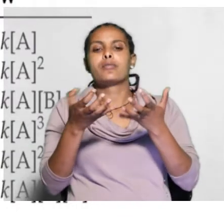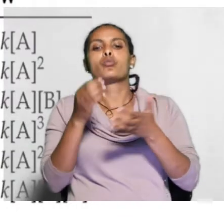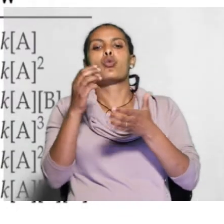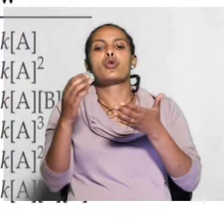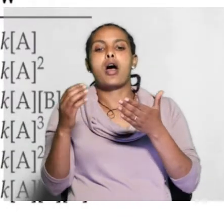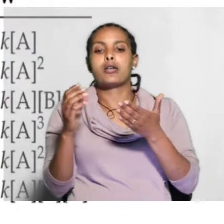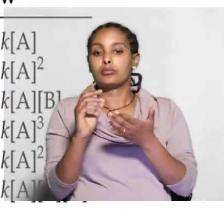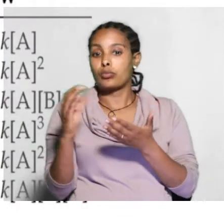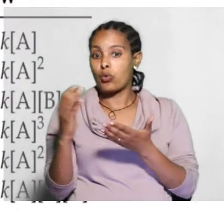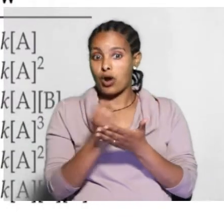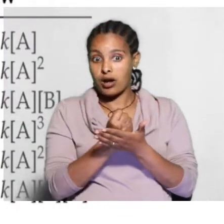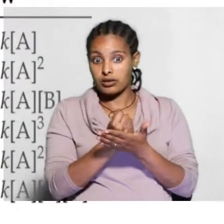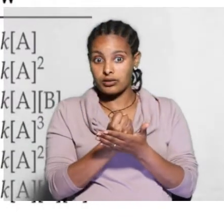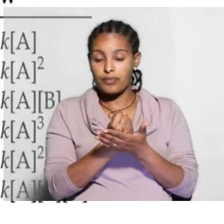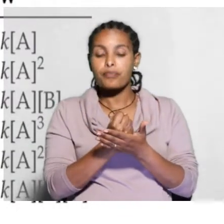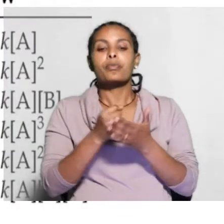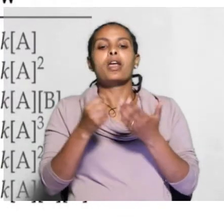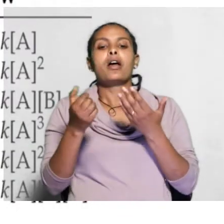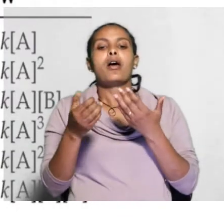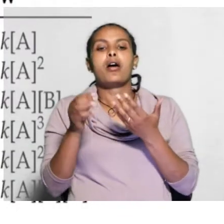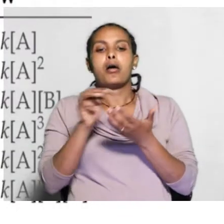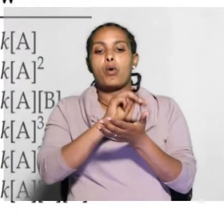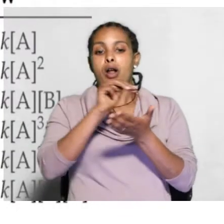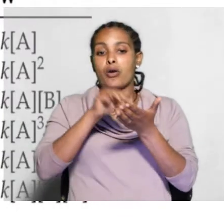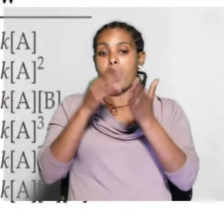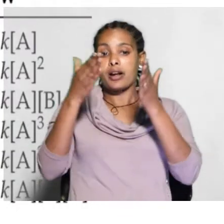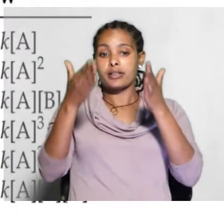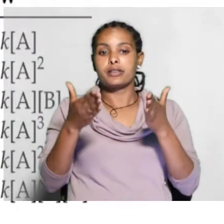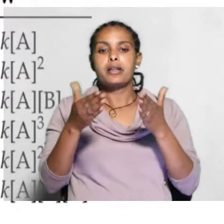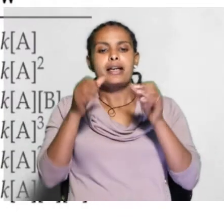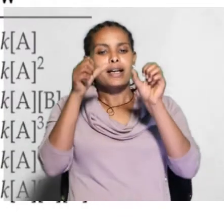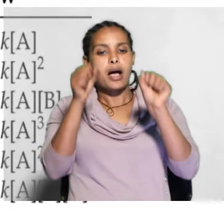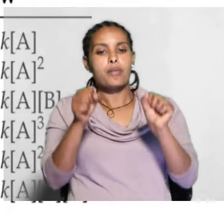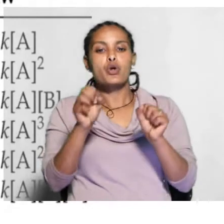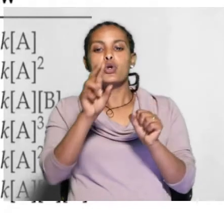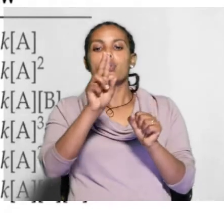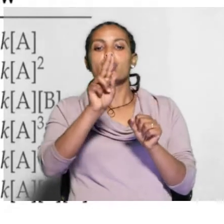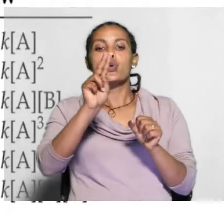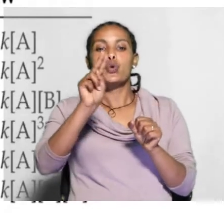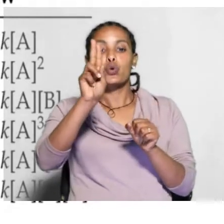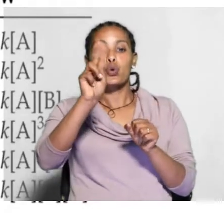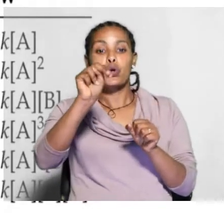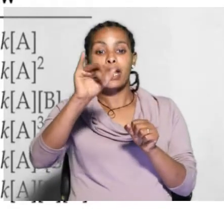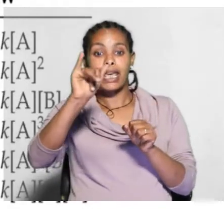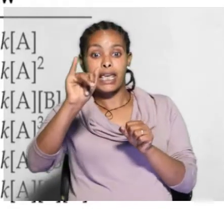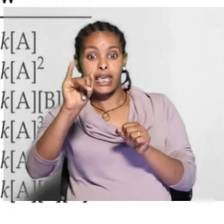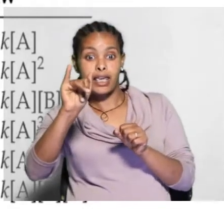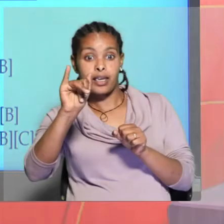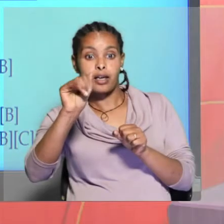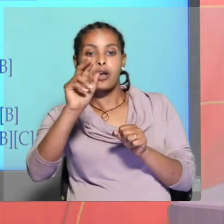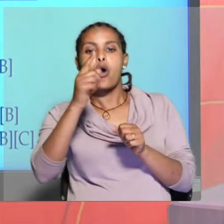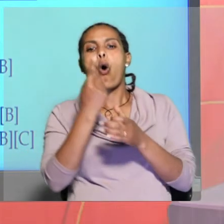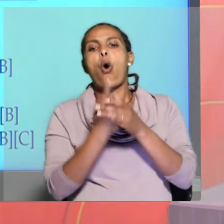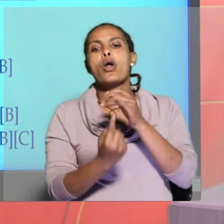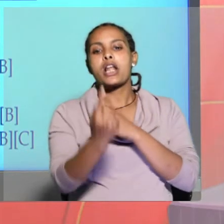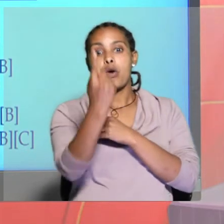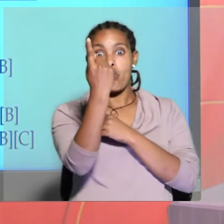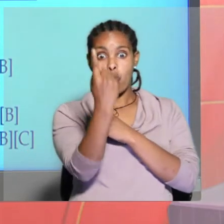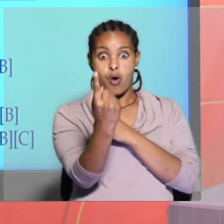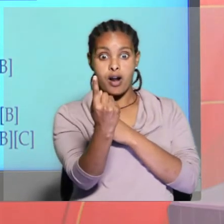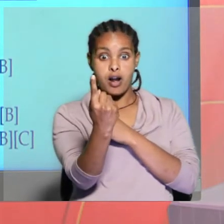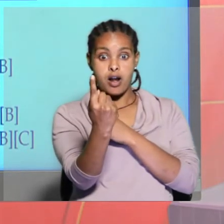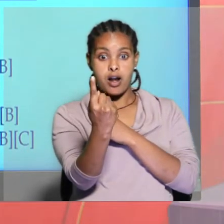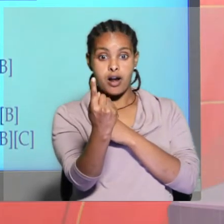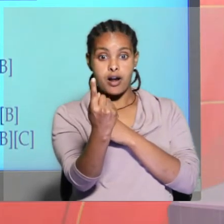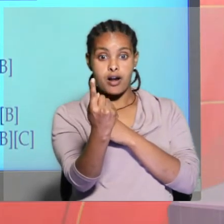Therefore, molecularity of a reaction can be unimolecular if there is only one reacting